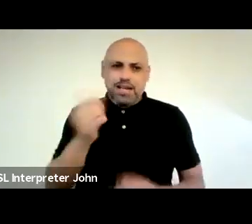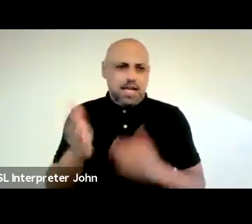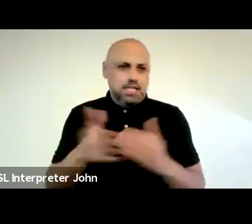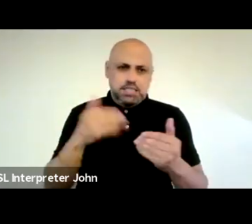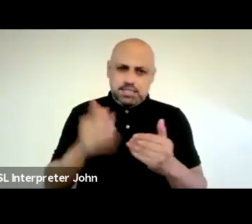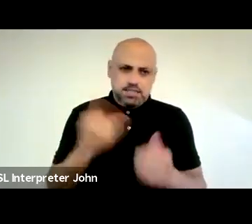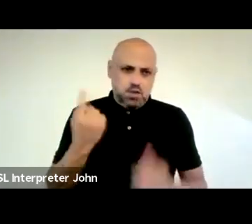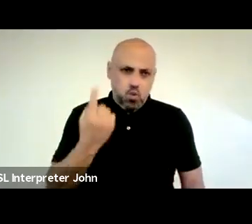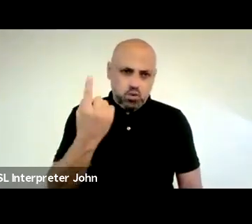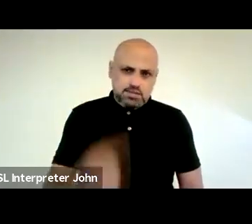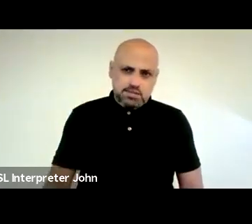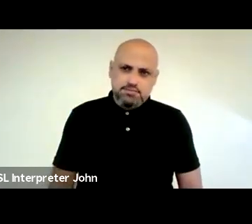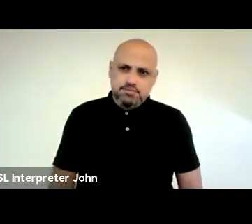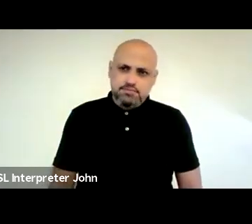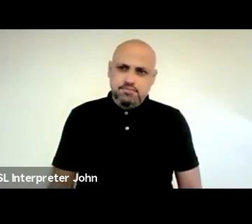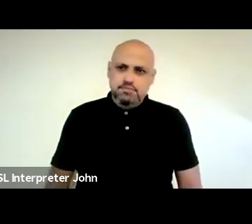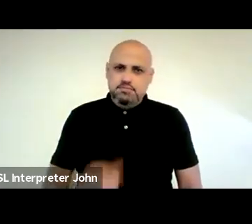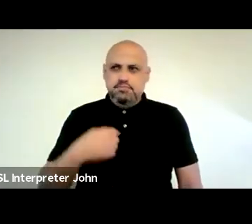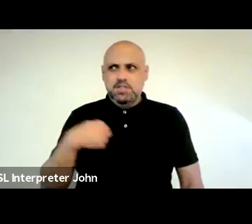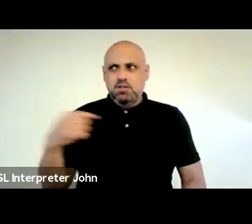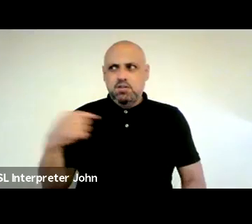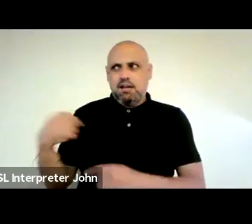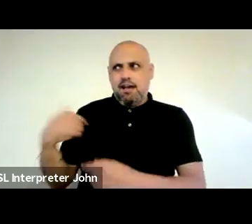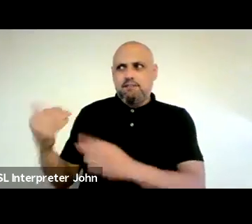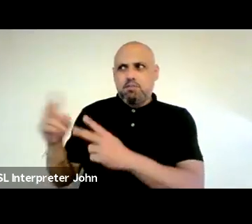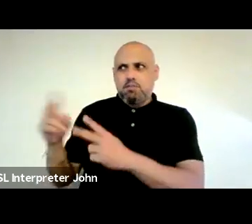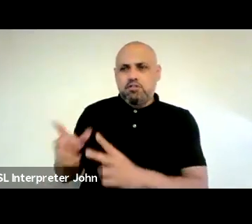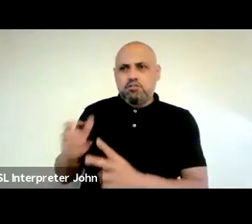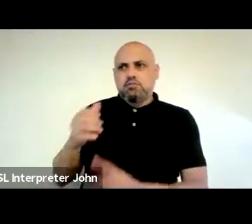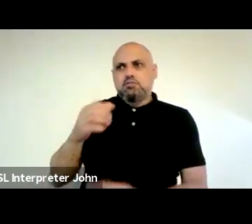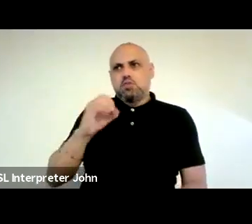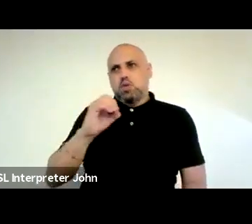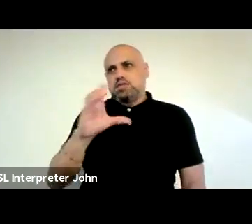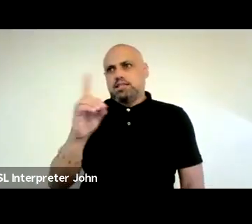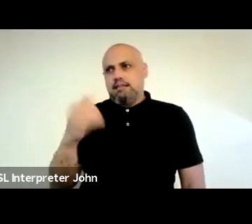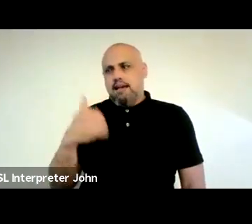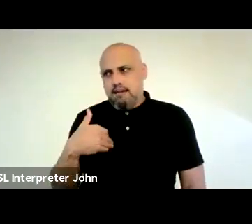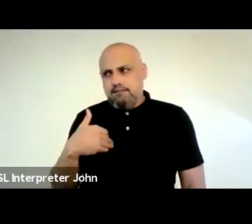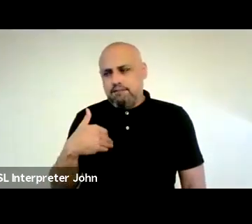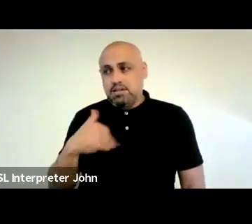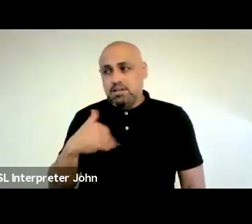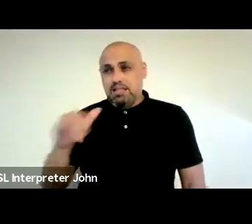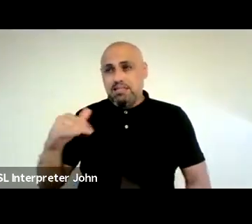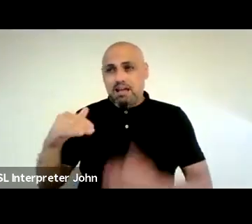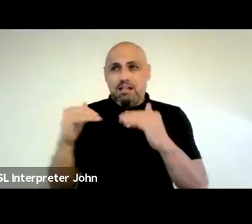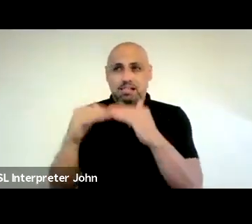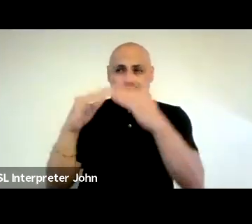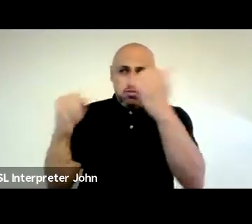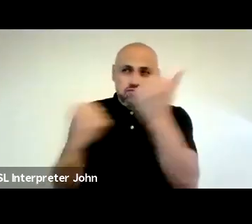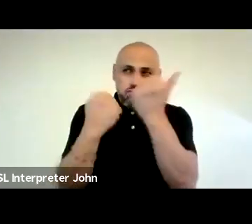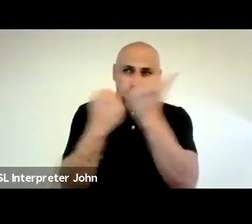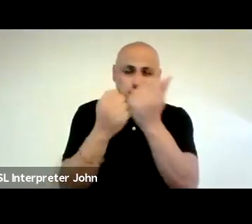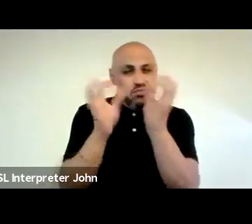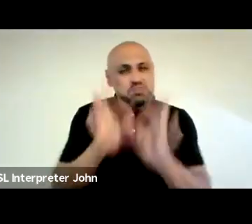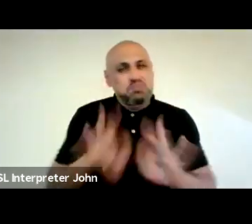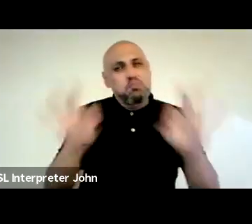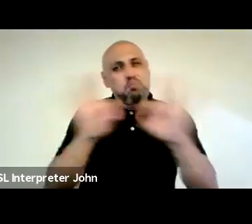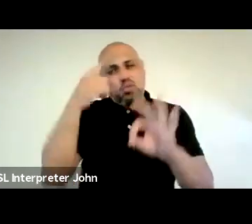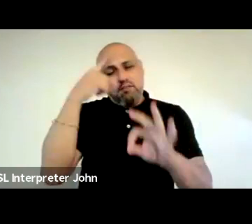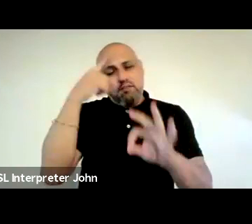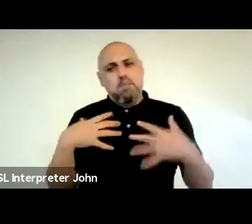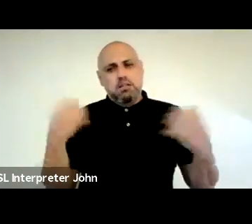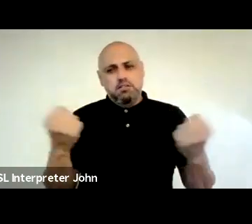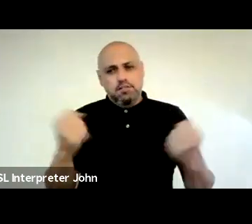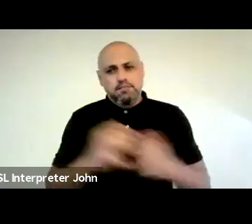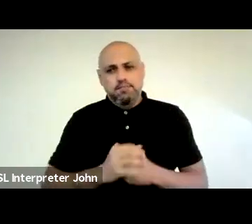easy to be the partner of someone with OCD. This level of support was crucial in my recovery.